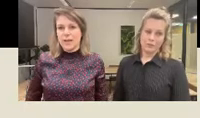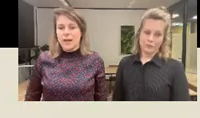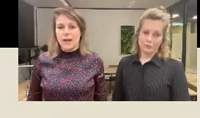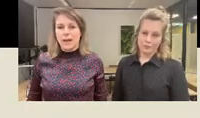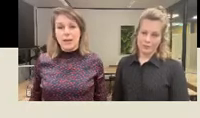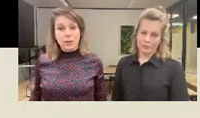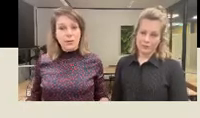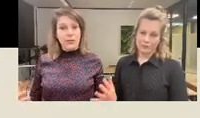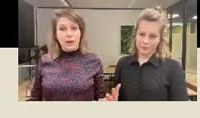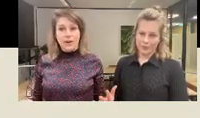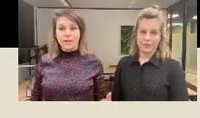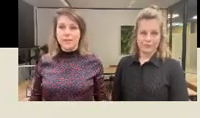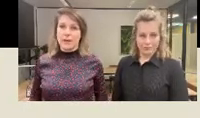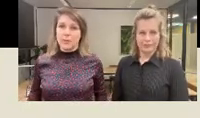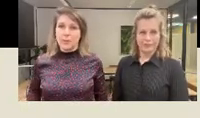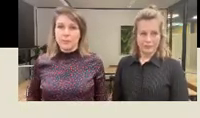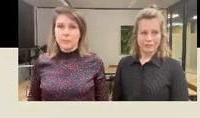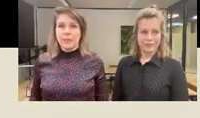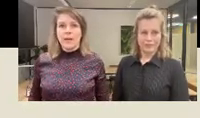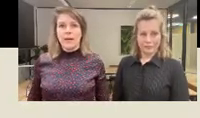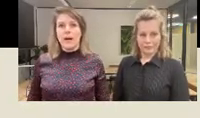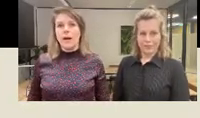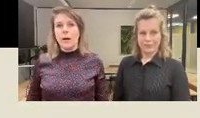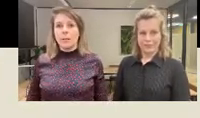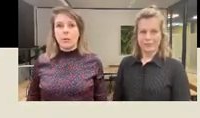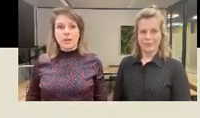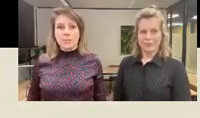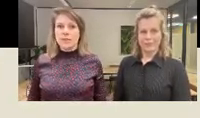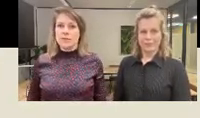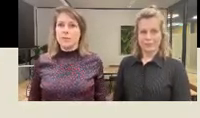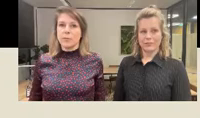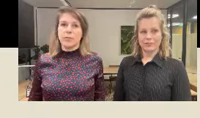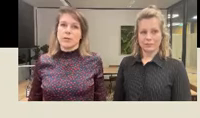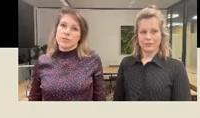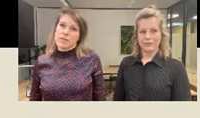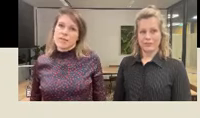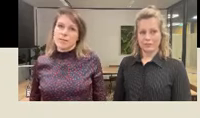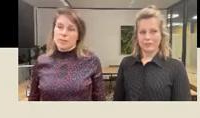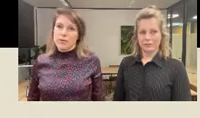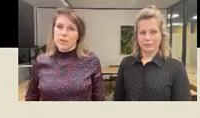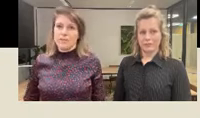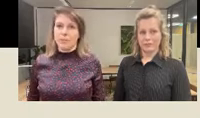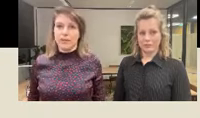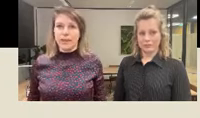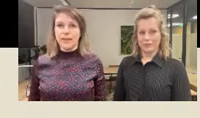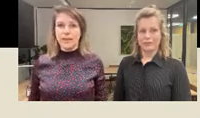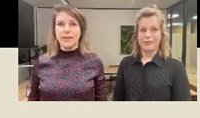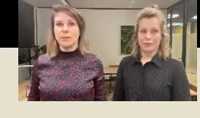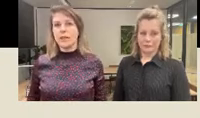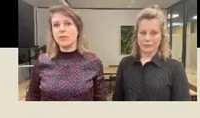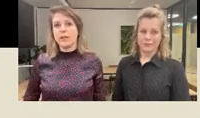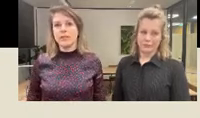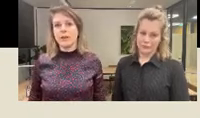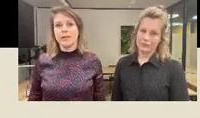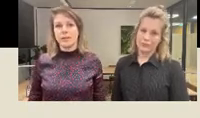therapists to provide the therapy. One specific memory was processed per day, and